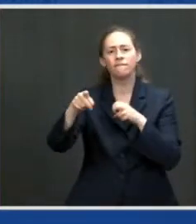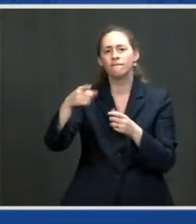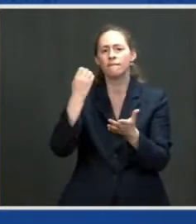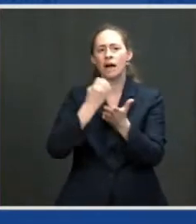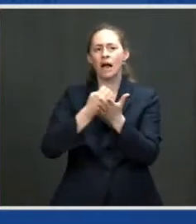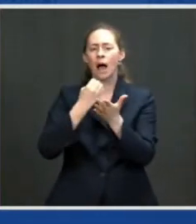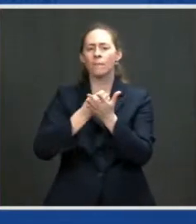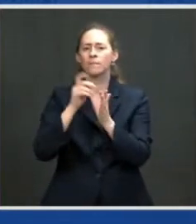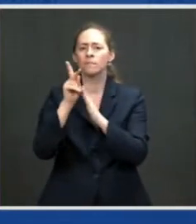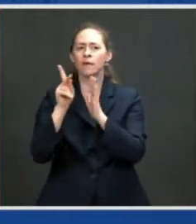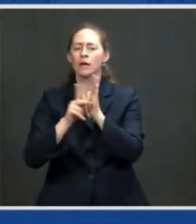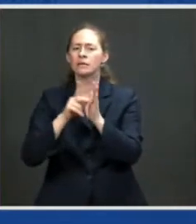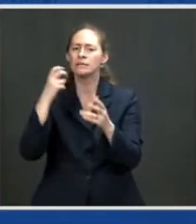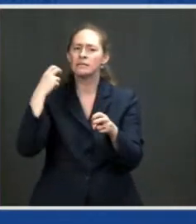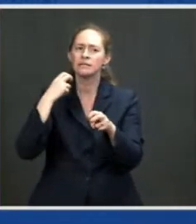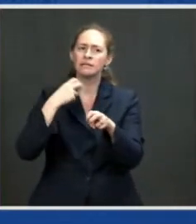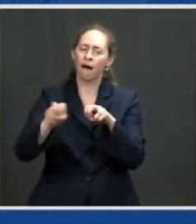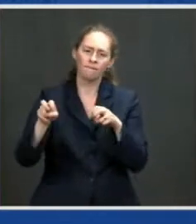stature in the world?